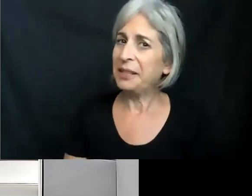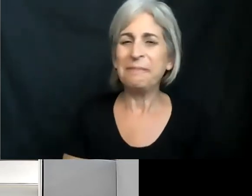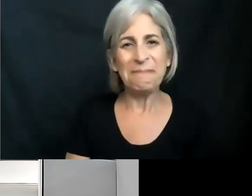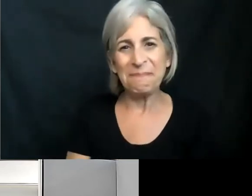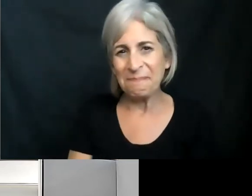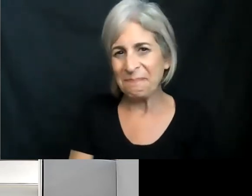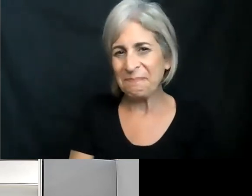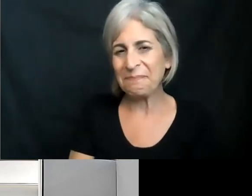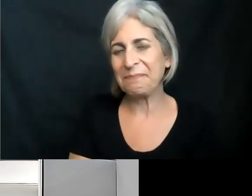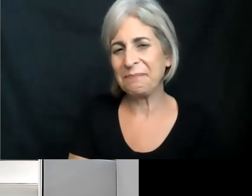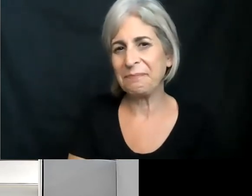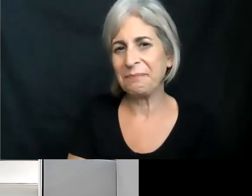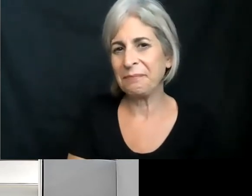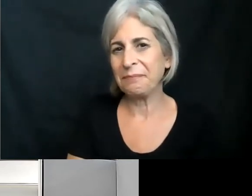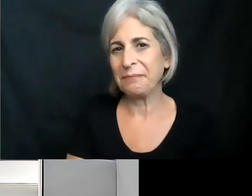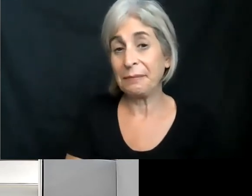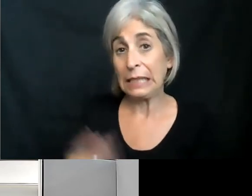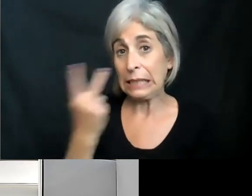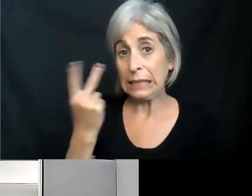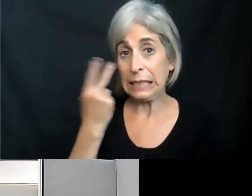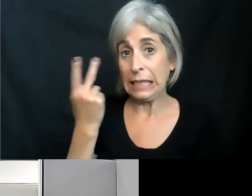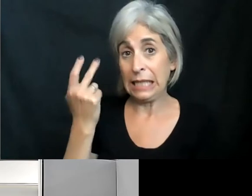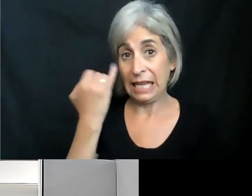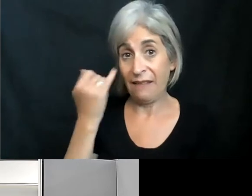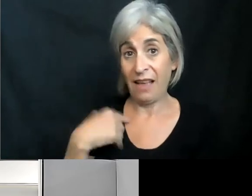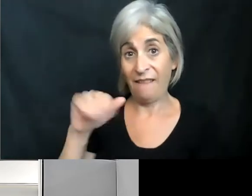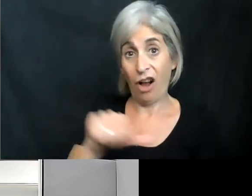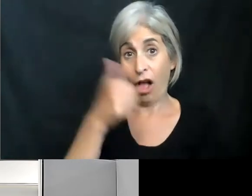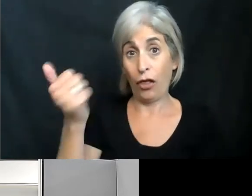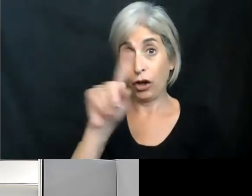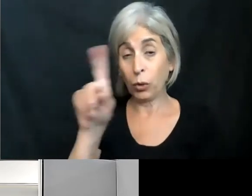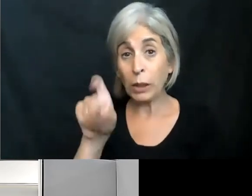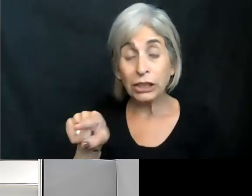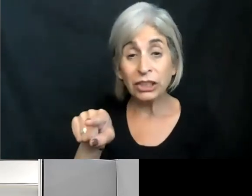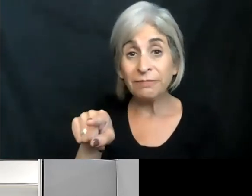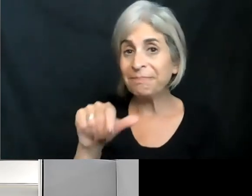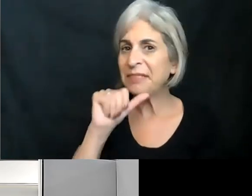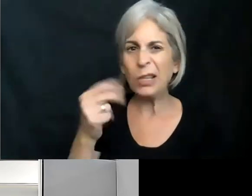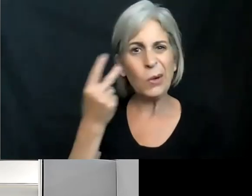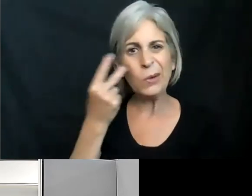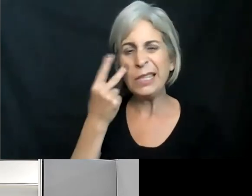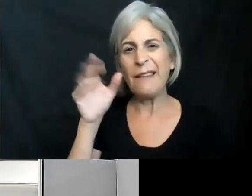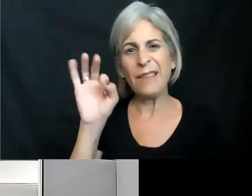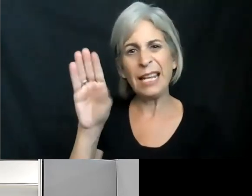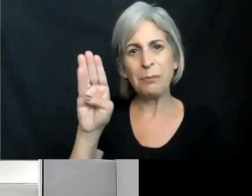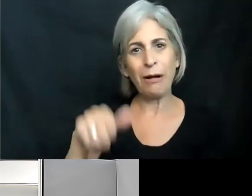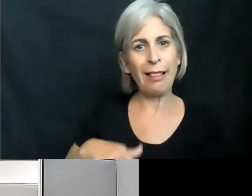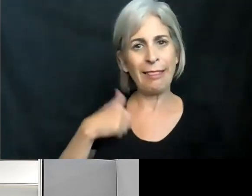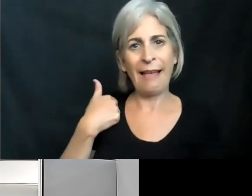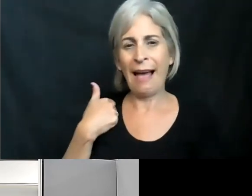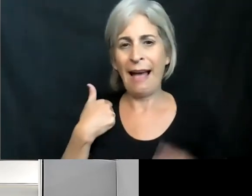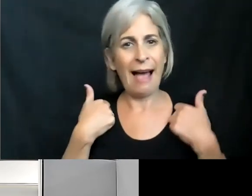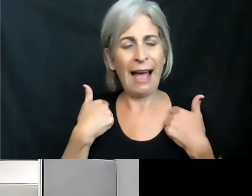Trying to see if we have any other questions. I don't see any on the Facebook live stream.